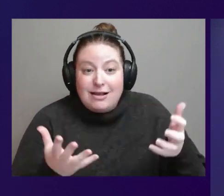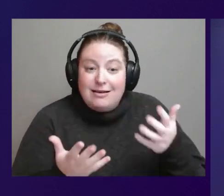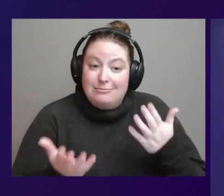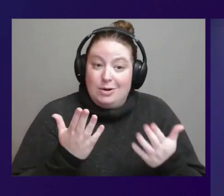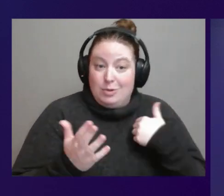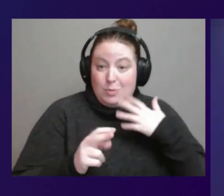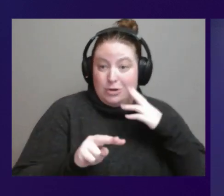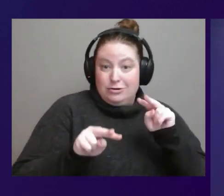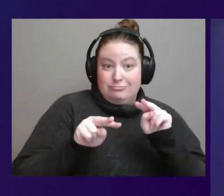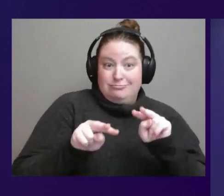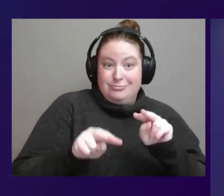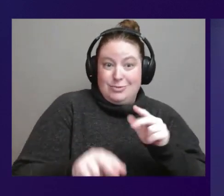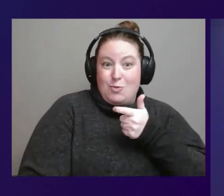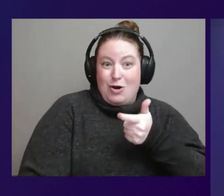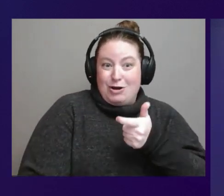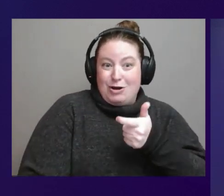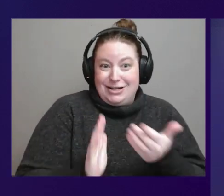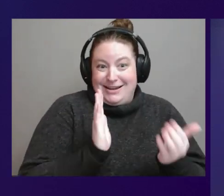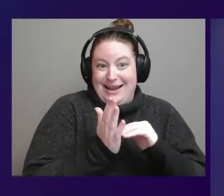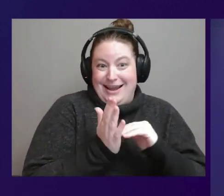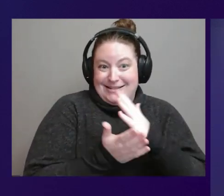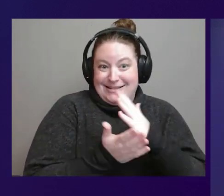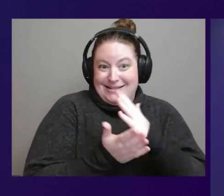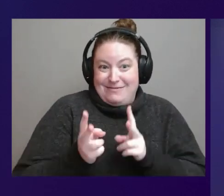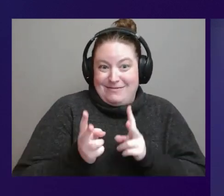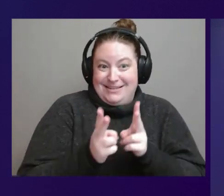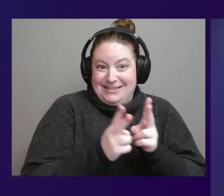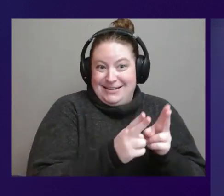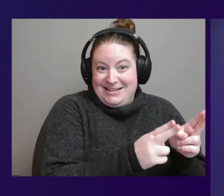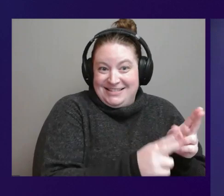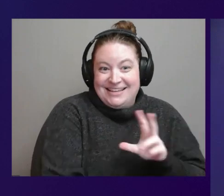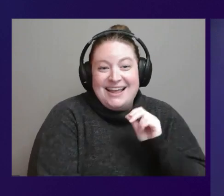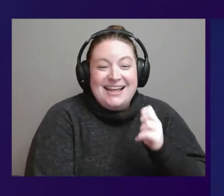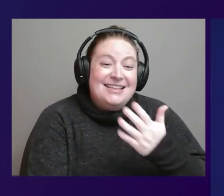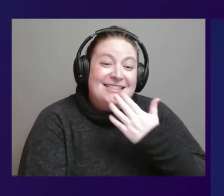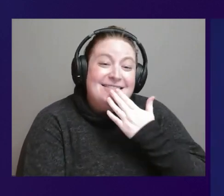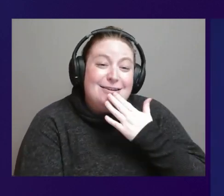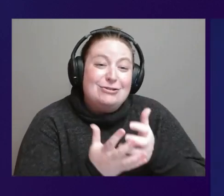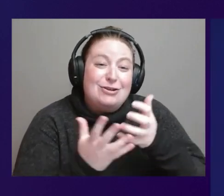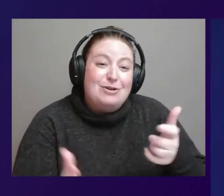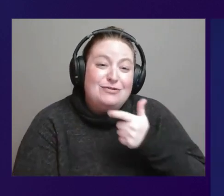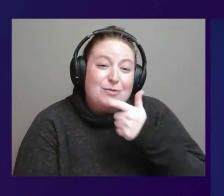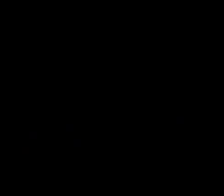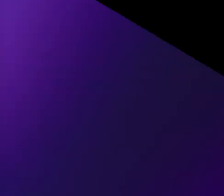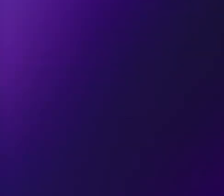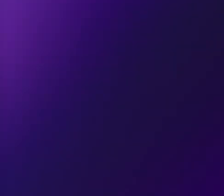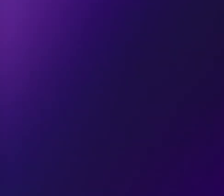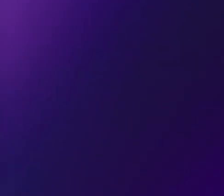your favorite videos. And signing out, and thank you so much for watching Storage Day today.